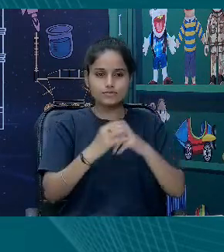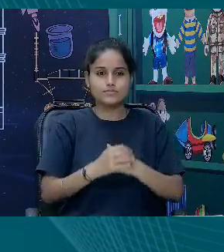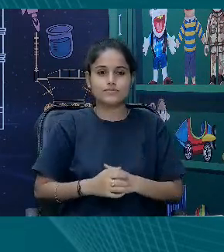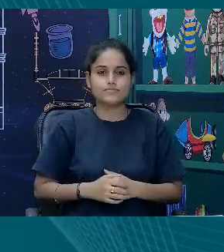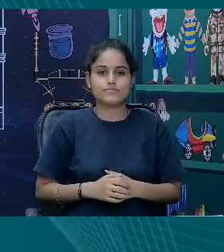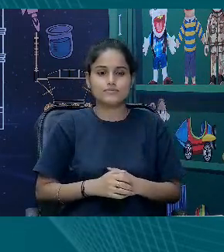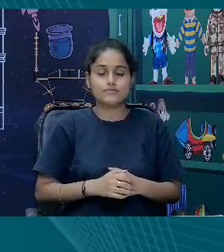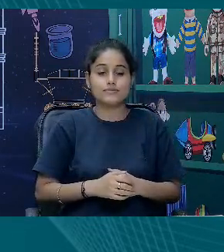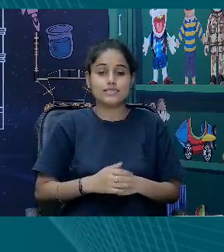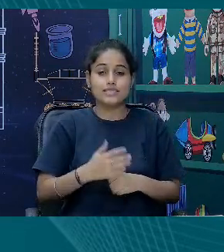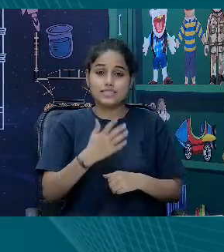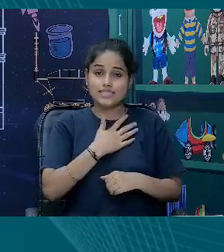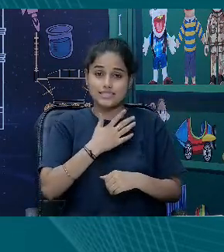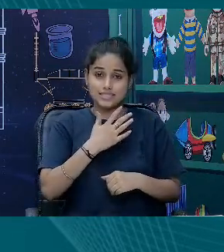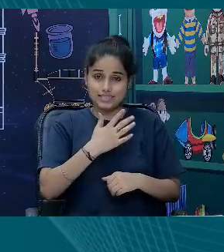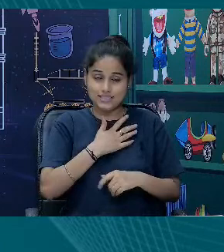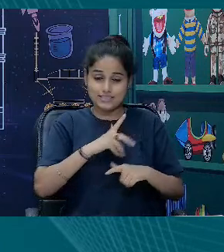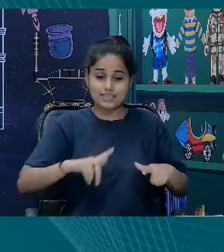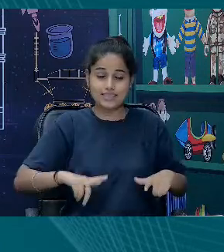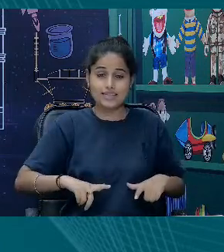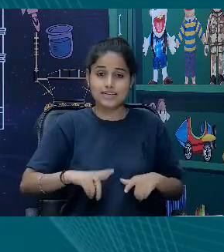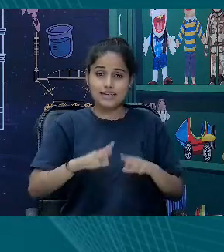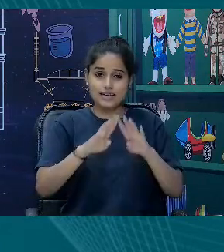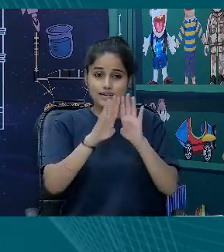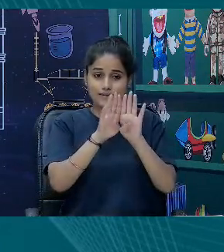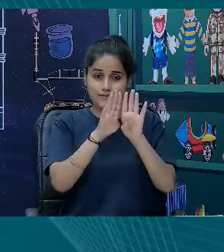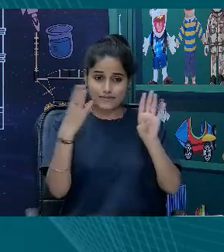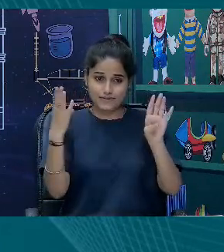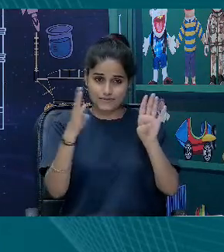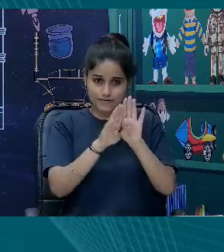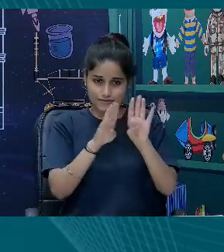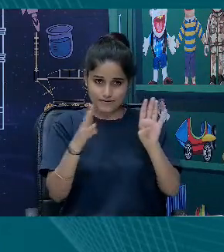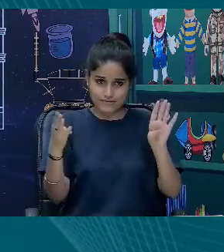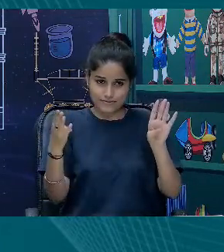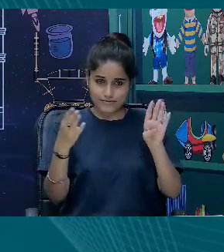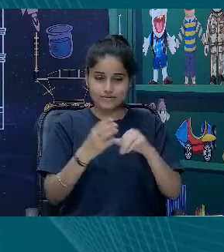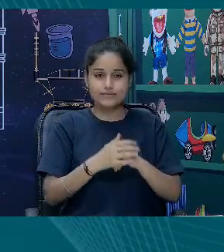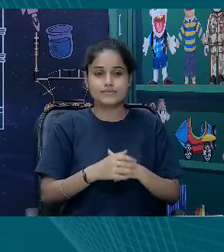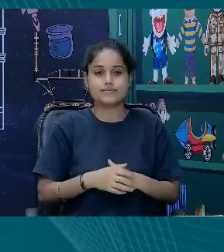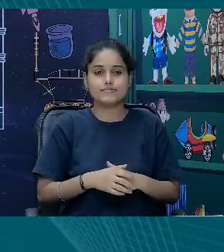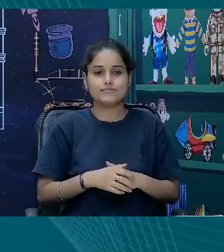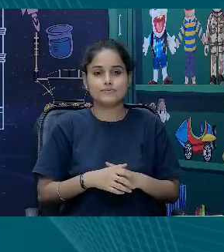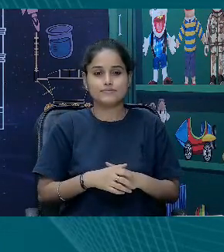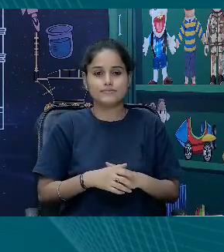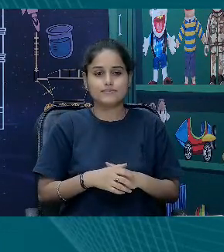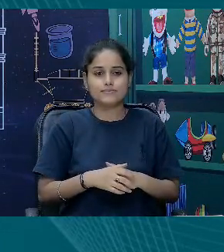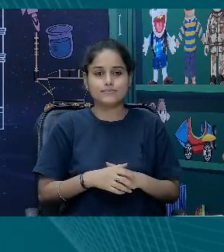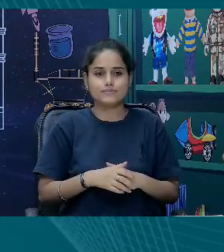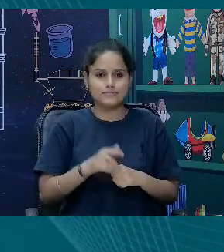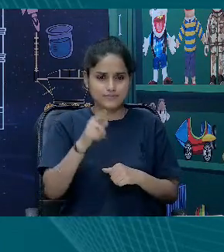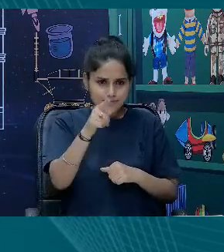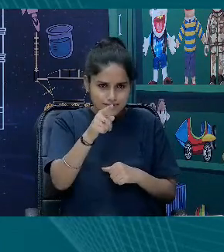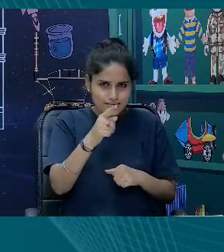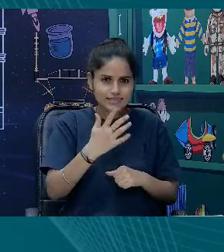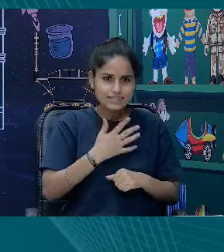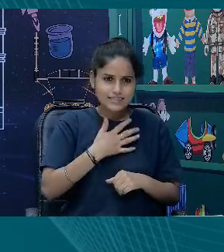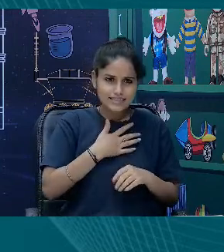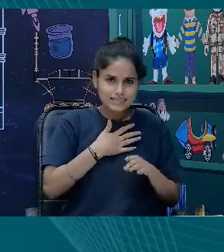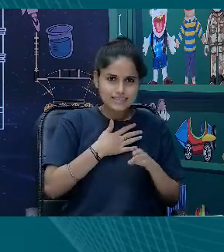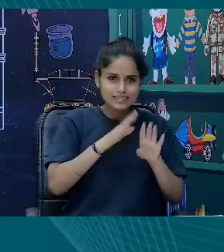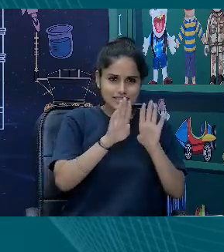with green door, Okay. 2 brown gates that open wide, This is my green